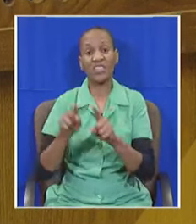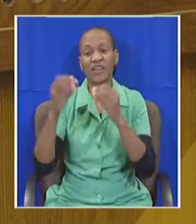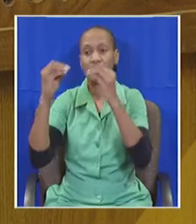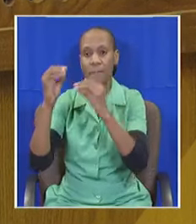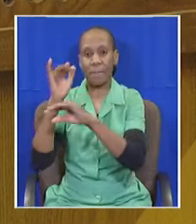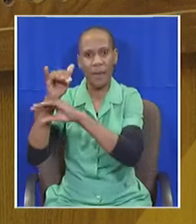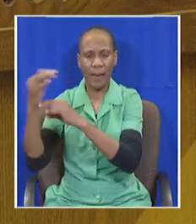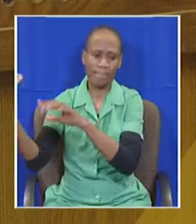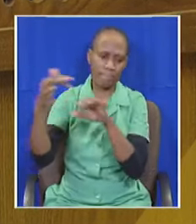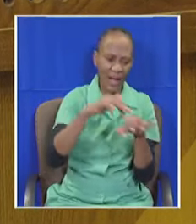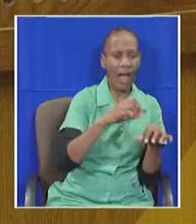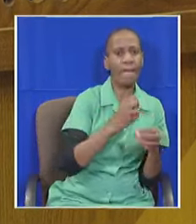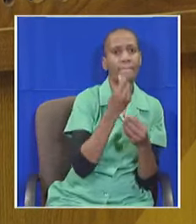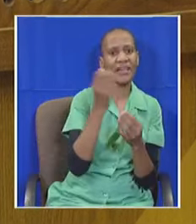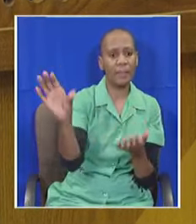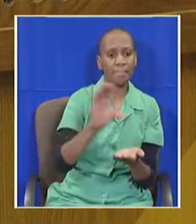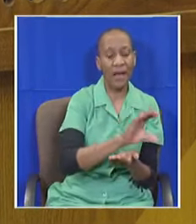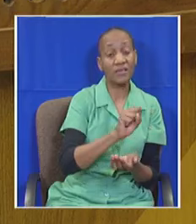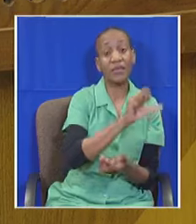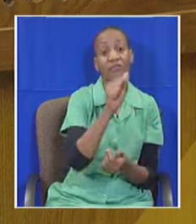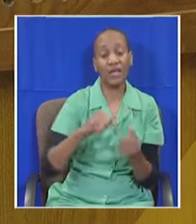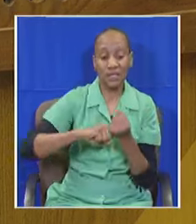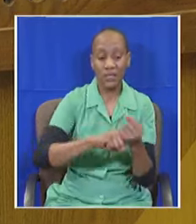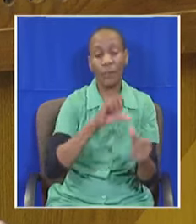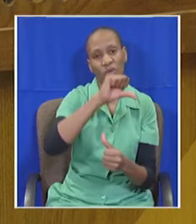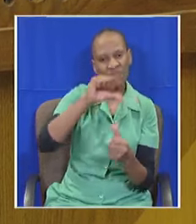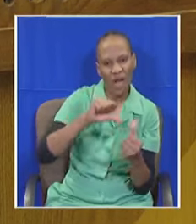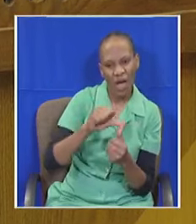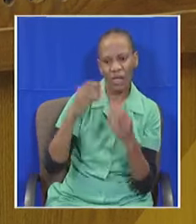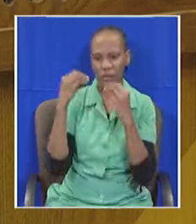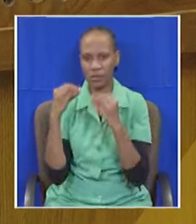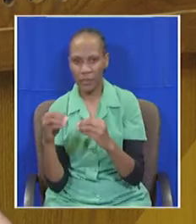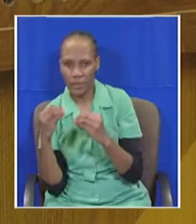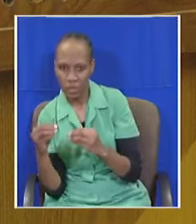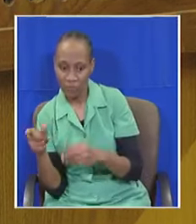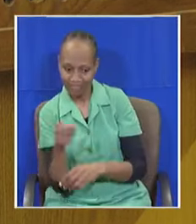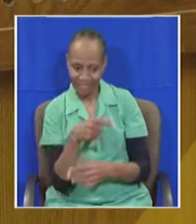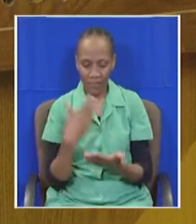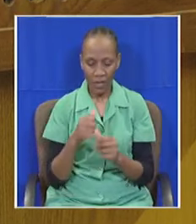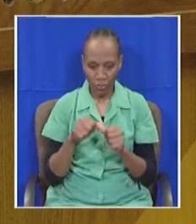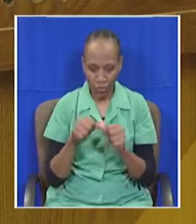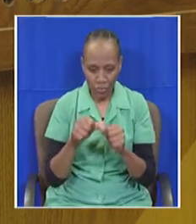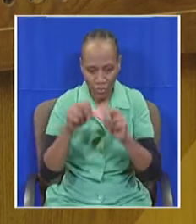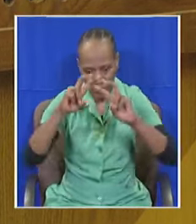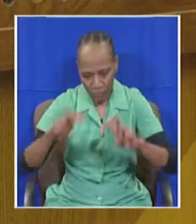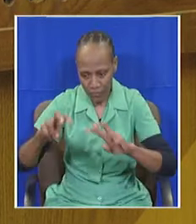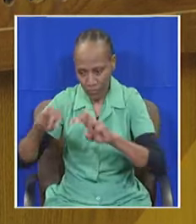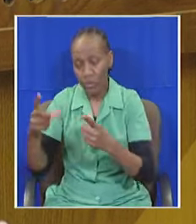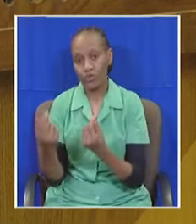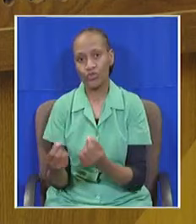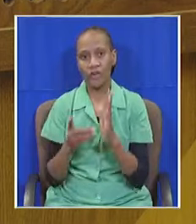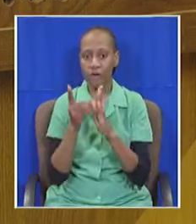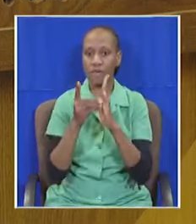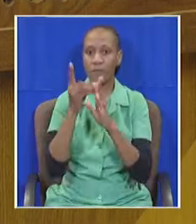companies to invest in our budding scientists and entrepreneurs to continue with their research and development as we